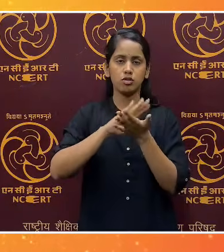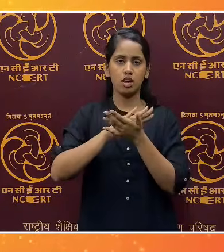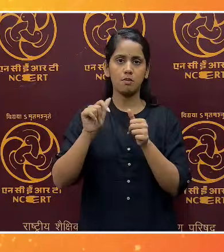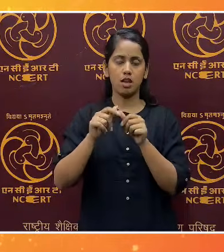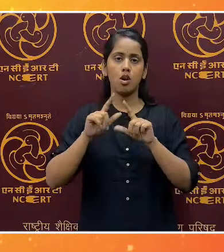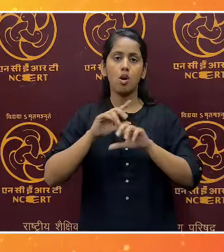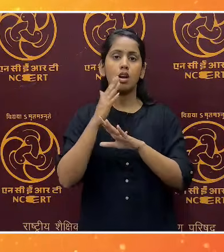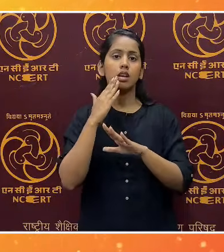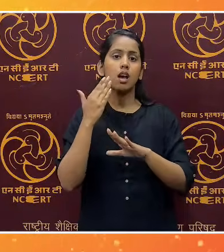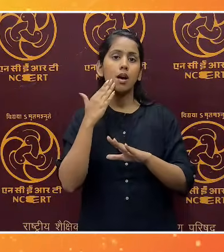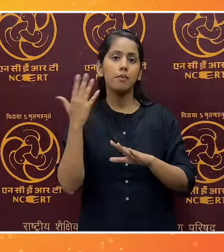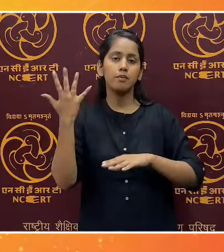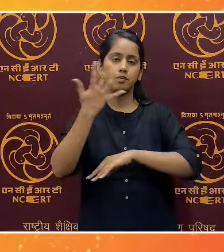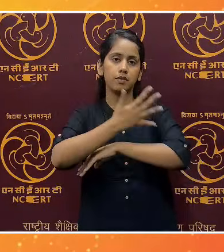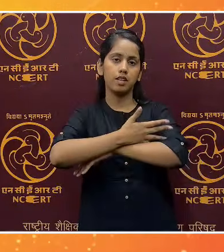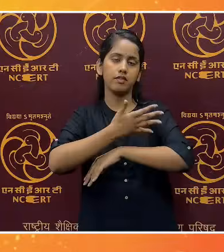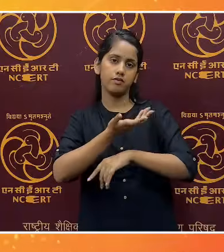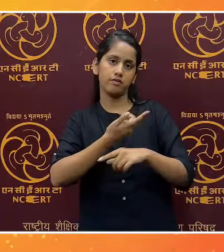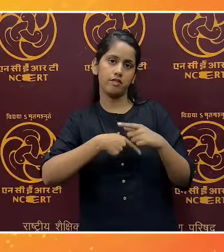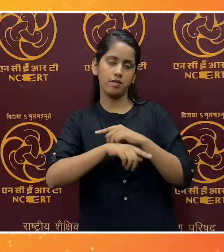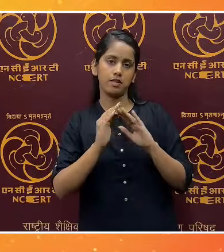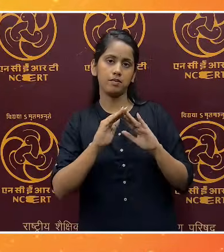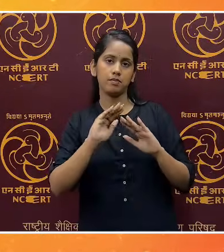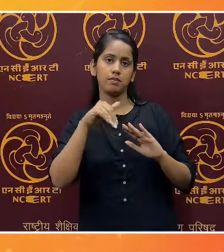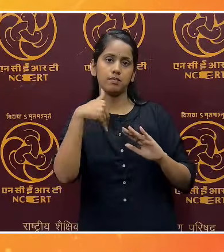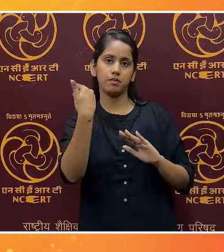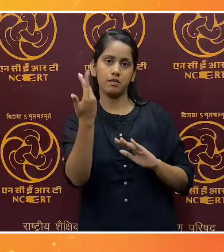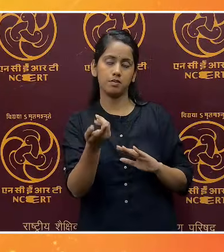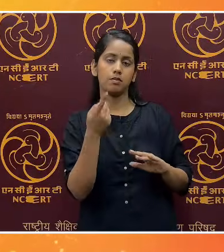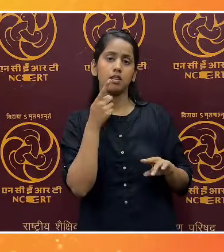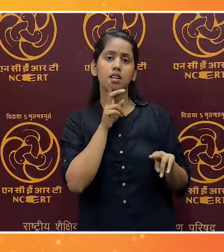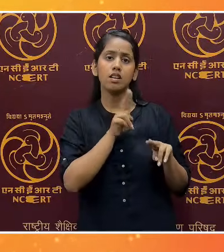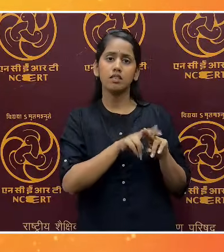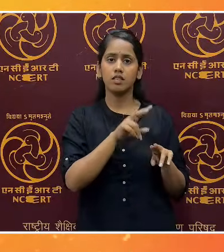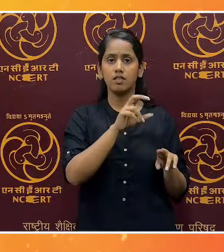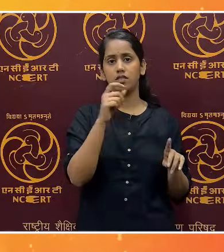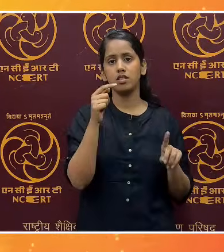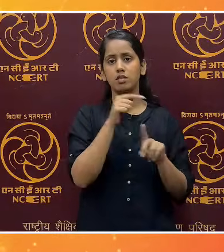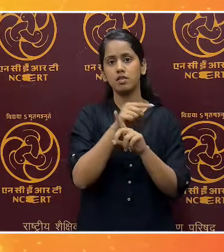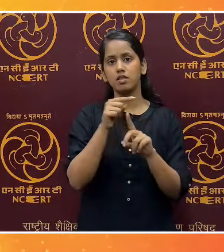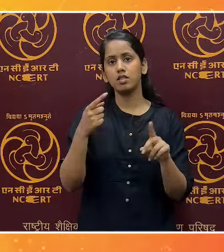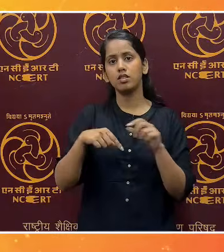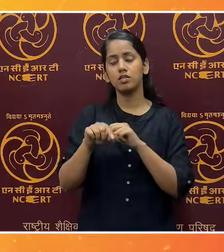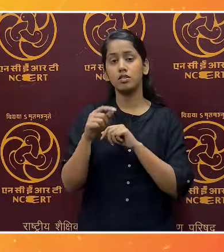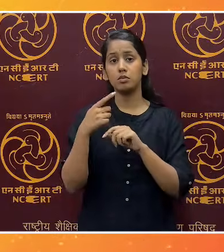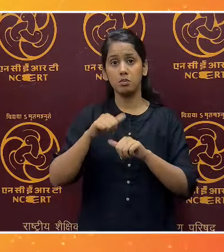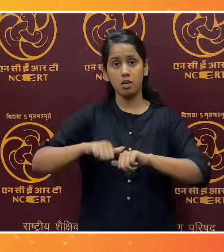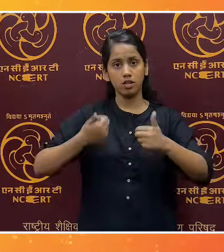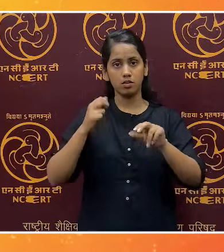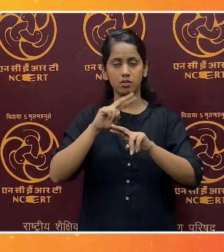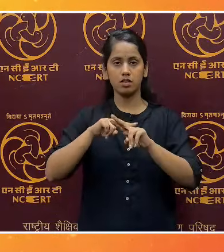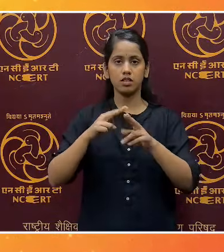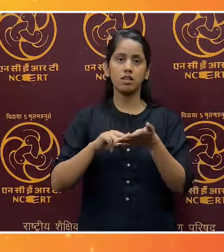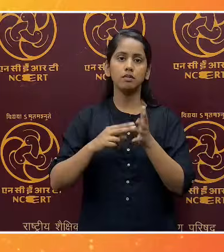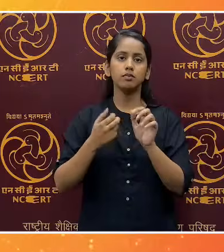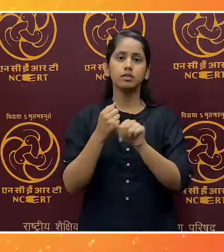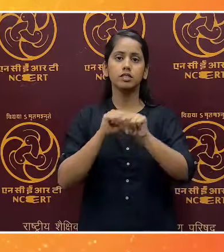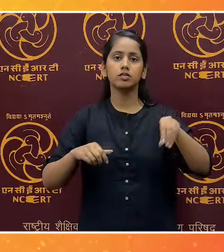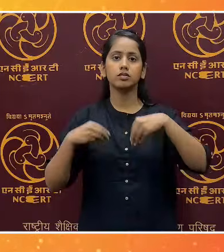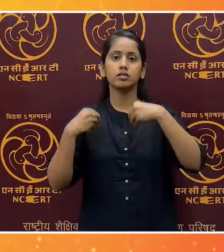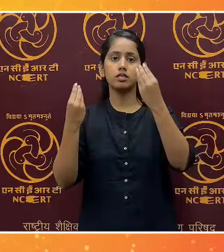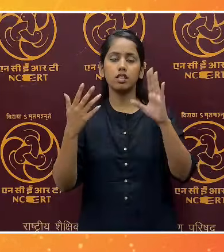5th day after the culmination of the session. If you score more than 70%, you'll be granted a certificate. I will explain all the details to